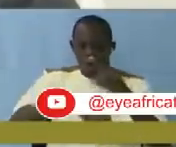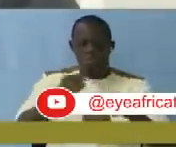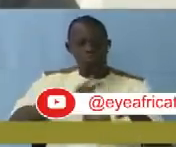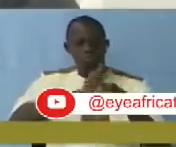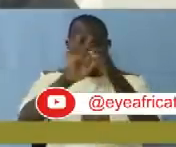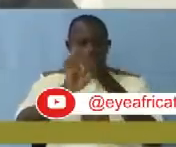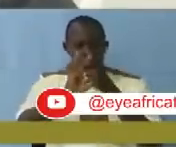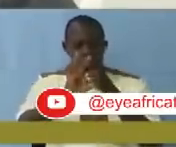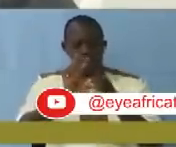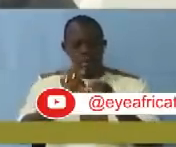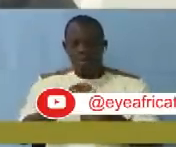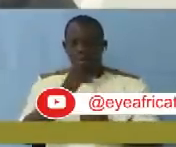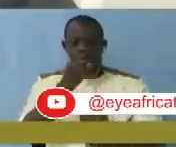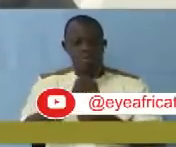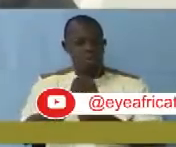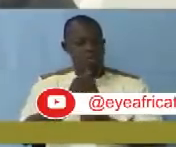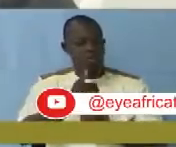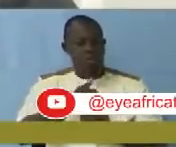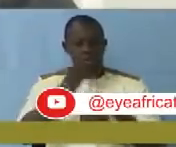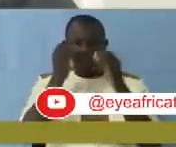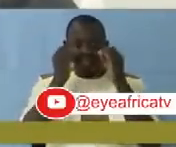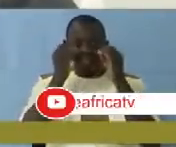organization, that would be shocking.